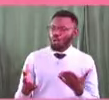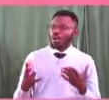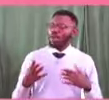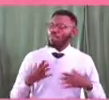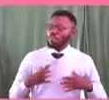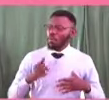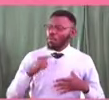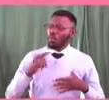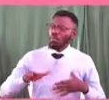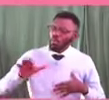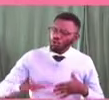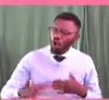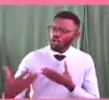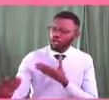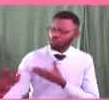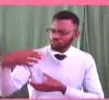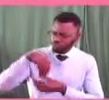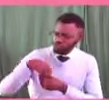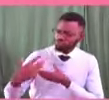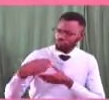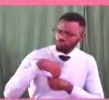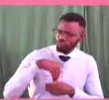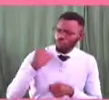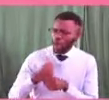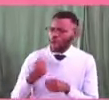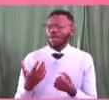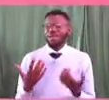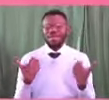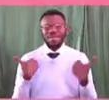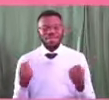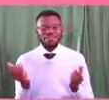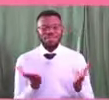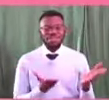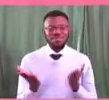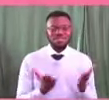bottom of the pyramid on board health services.